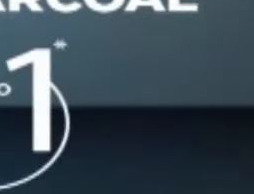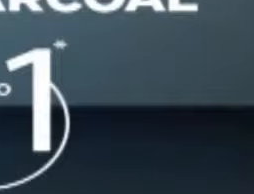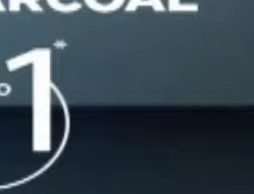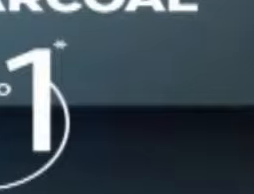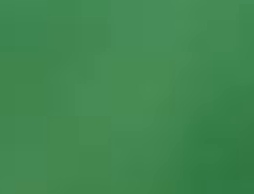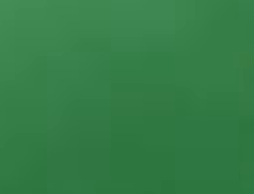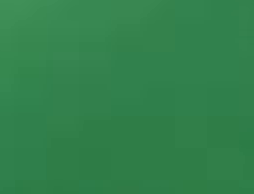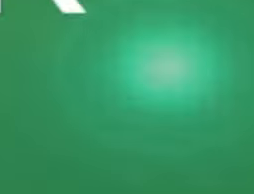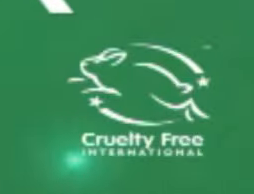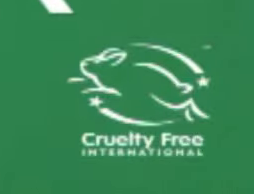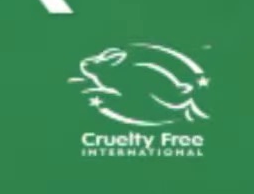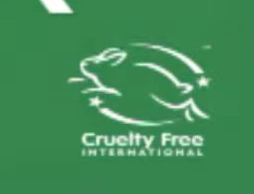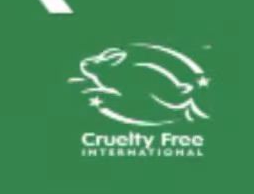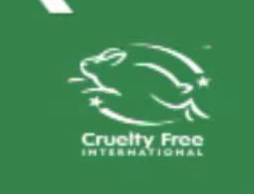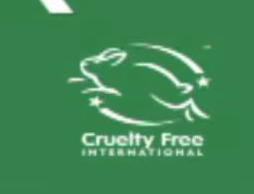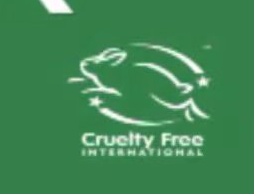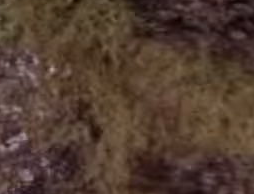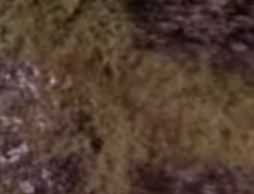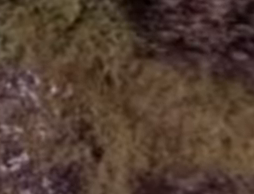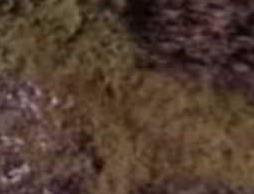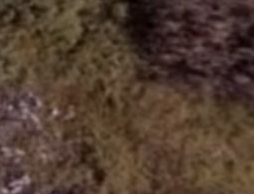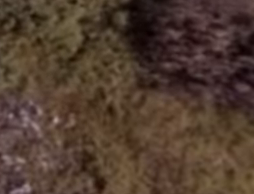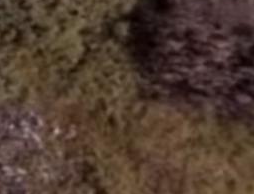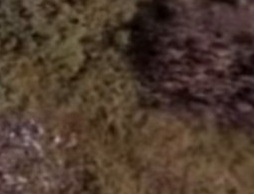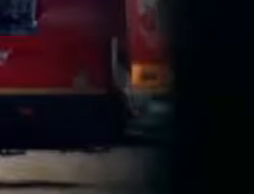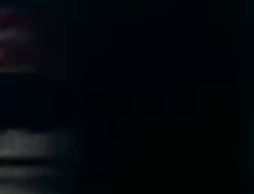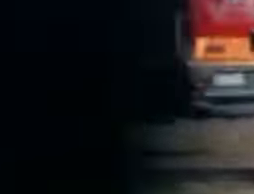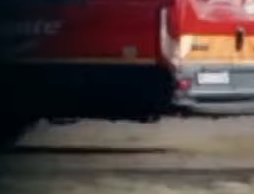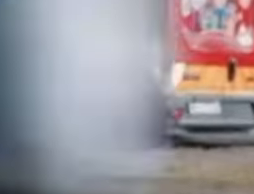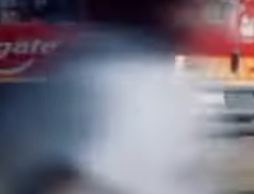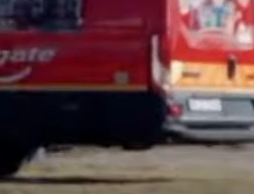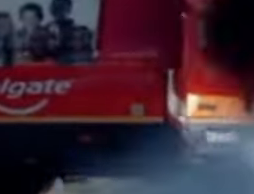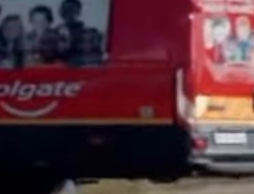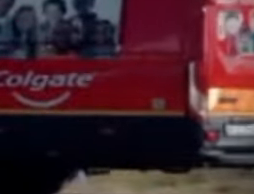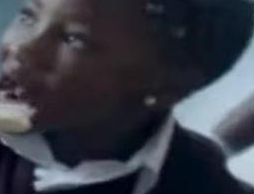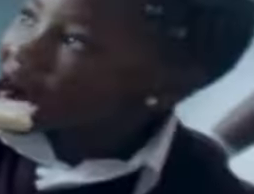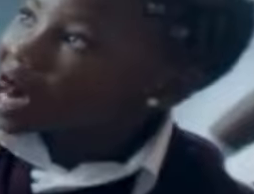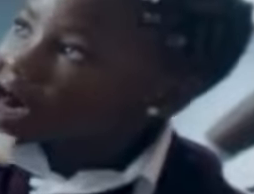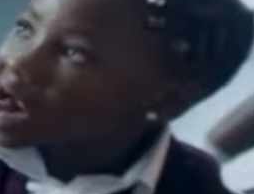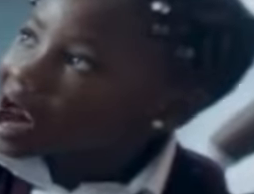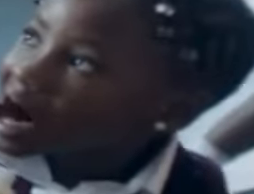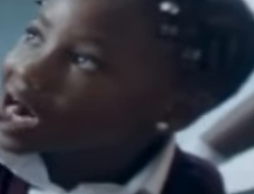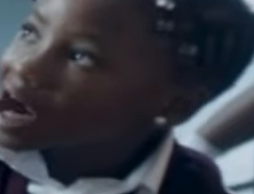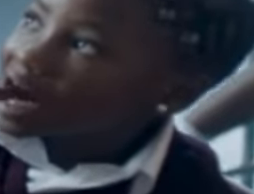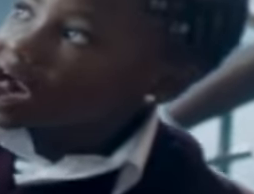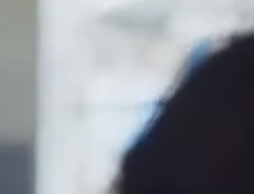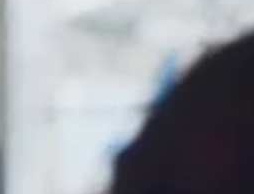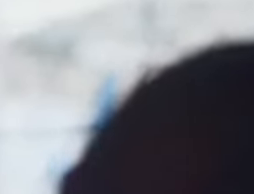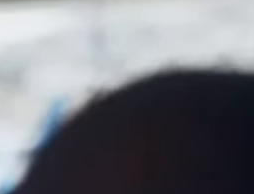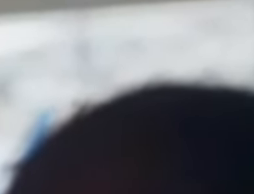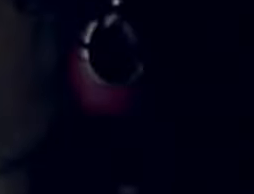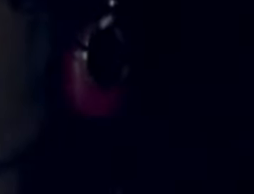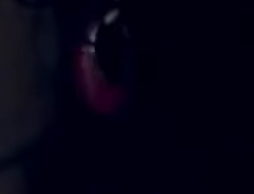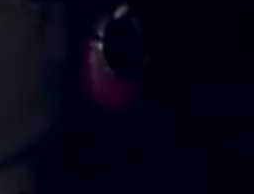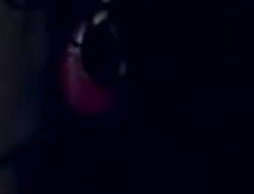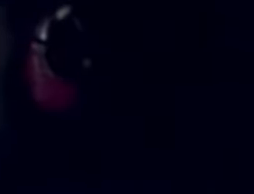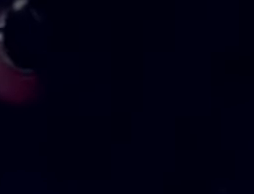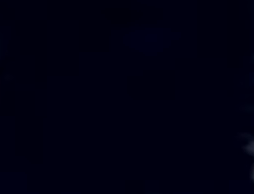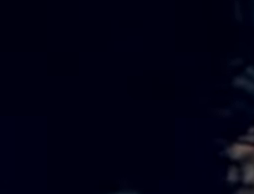one in South Africa, by Garnier Naturally. We asked the children, how many of you brushed this morning? And